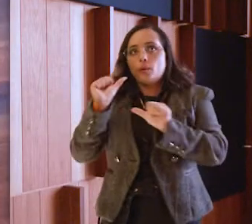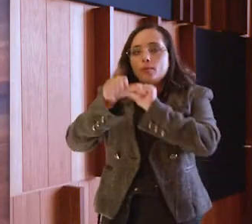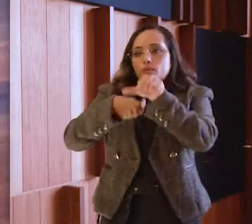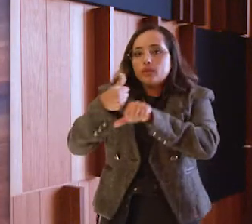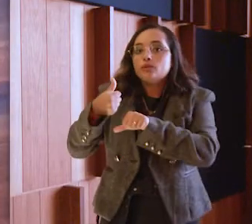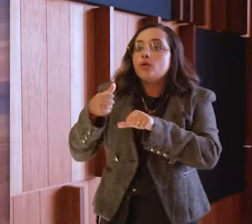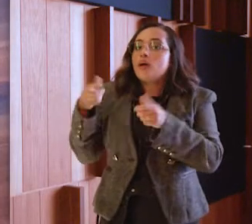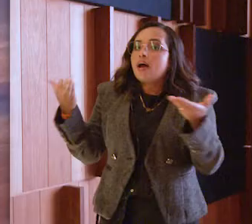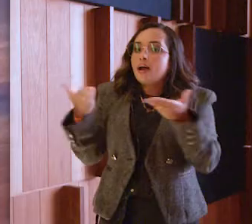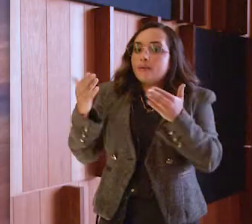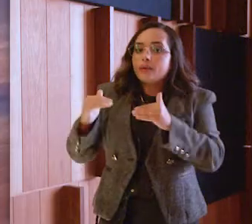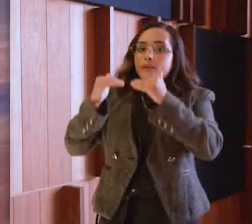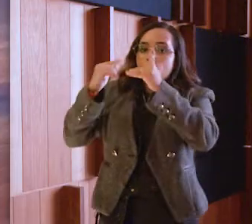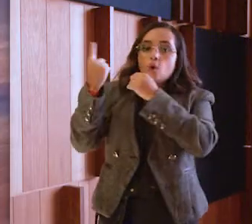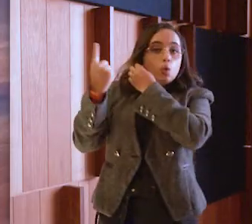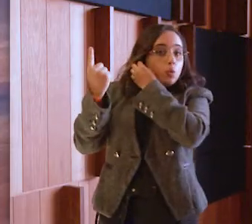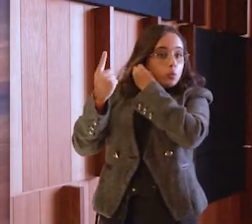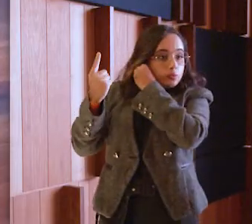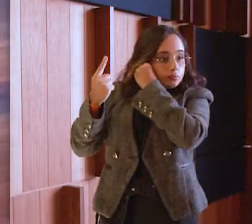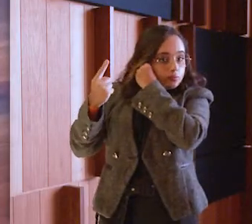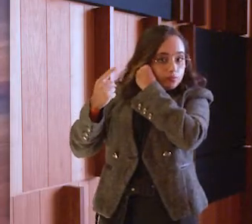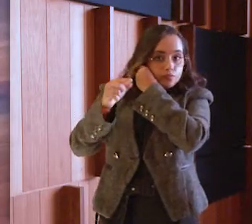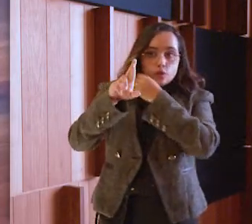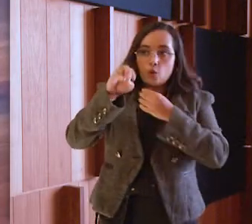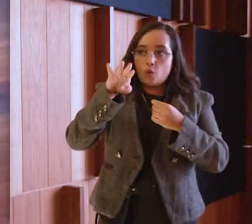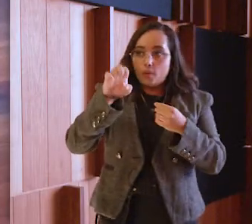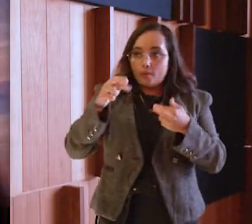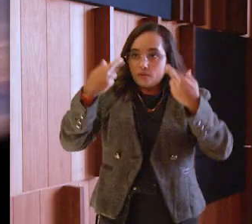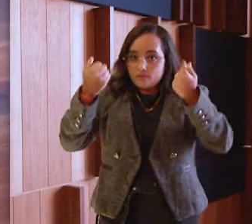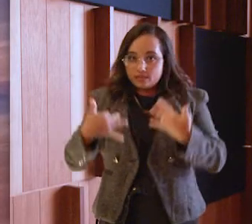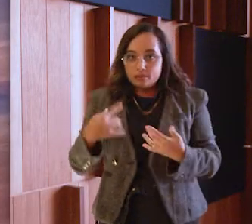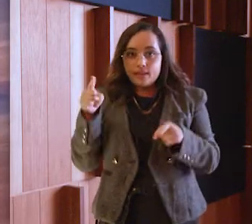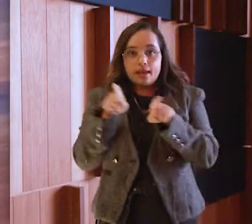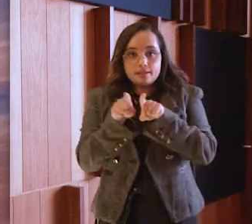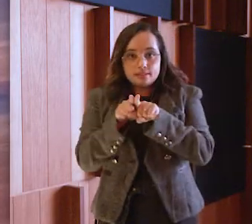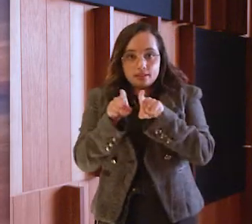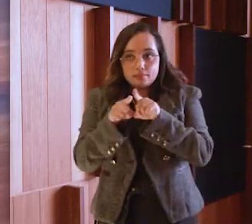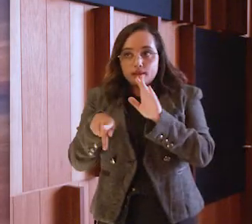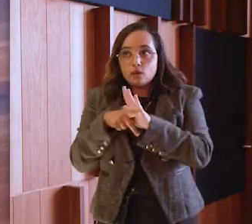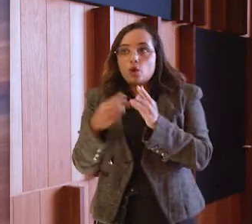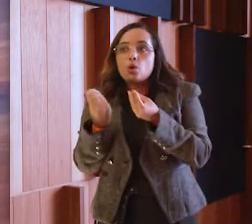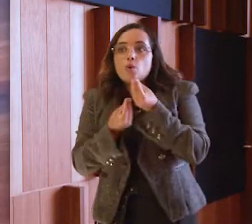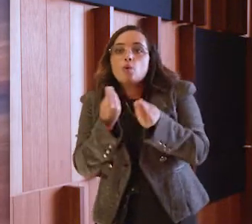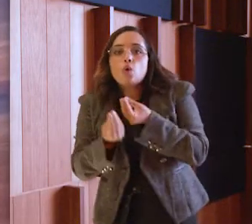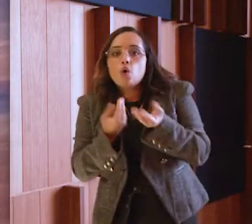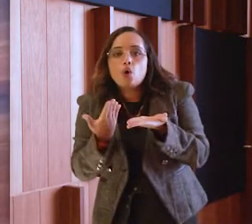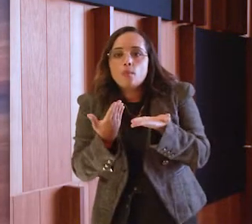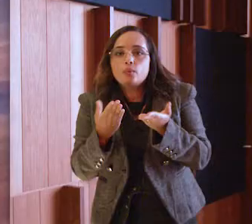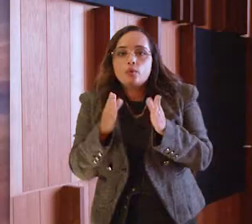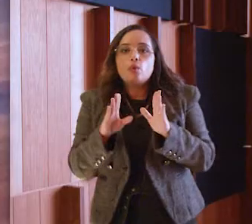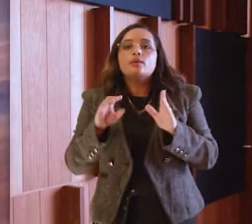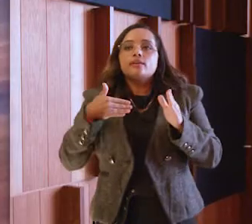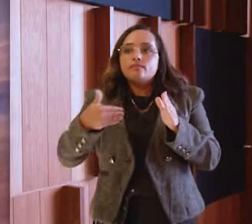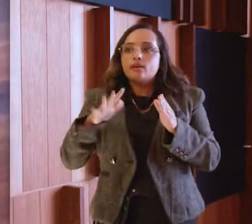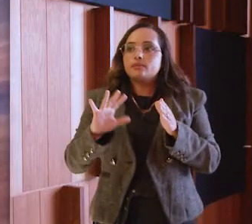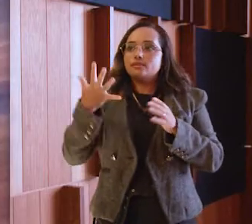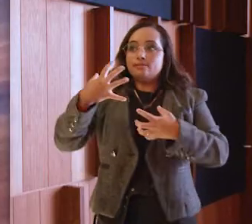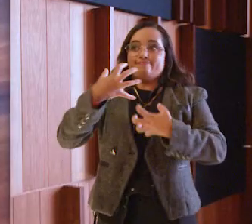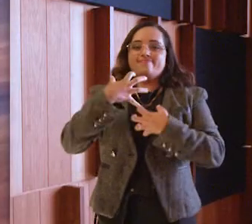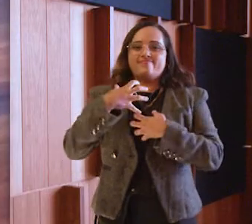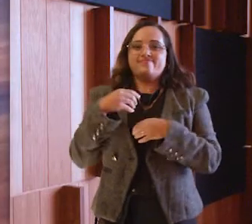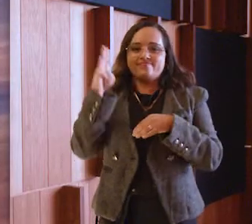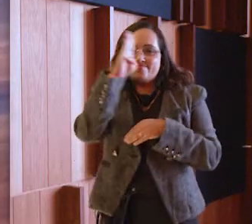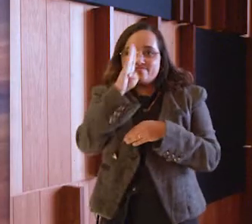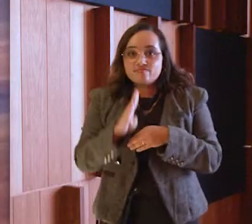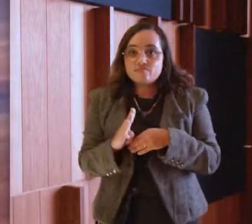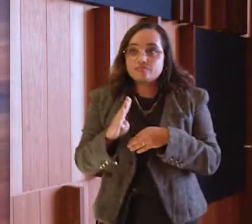what Romero will talk about later and how this could impact Brazil, is there's been recent development just in the last 9 days. The OECD published a